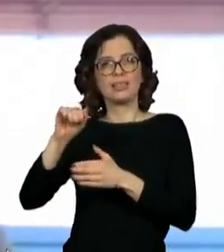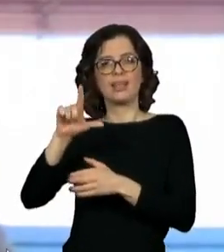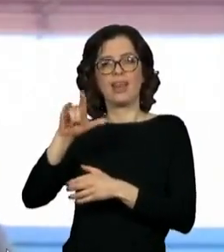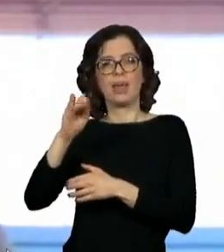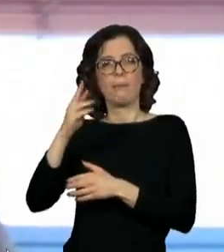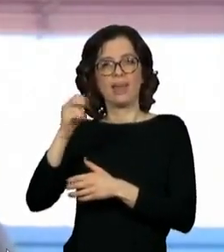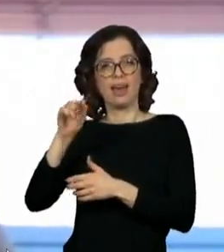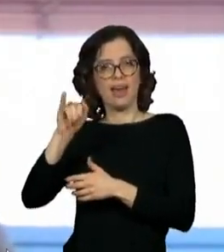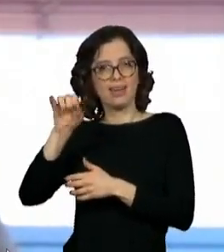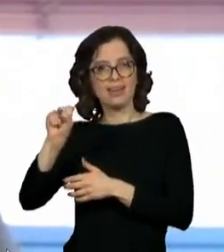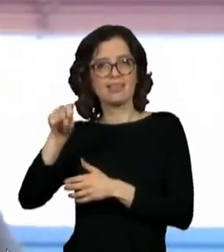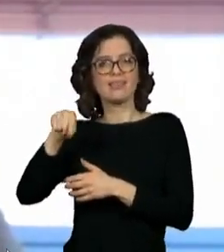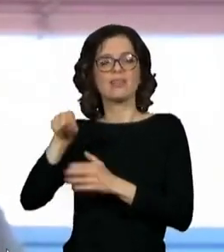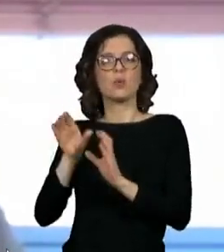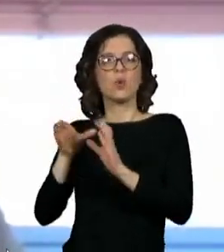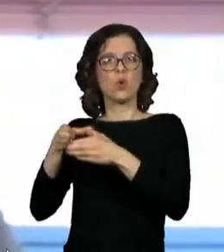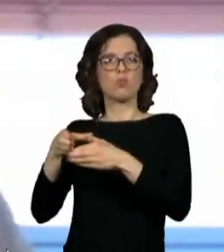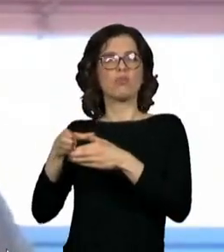of strength.